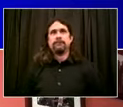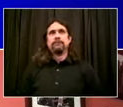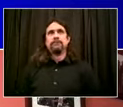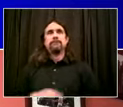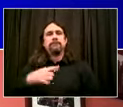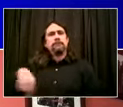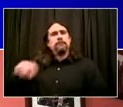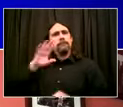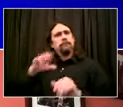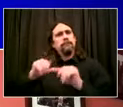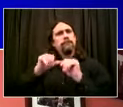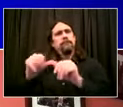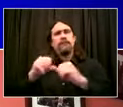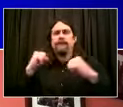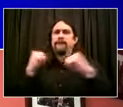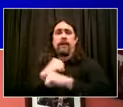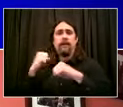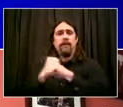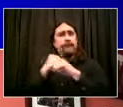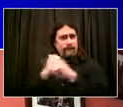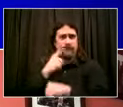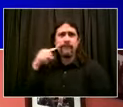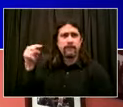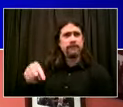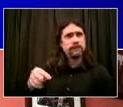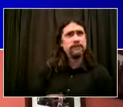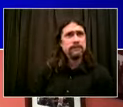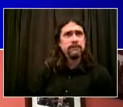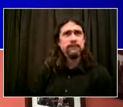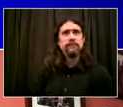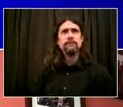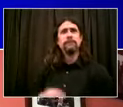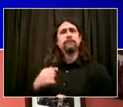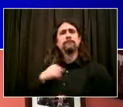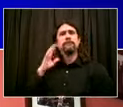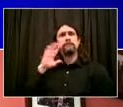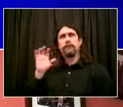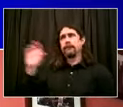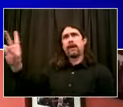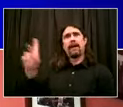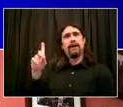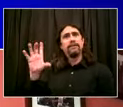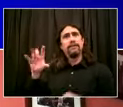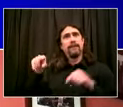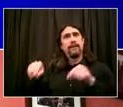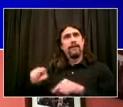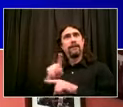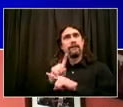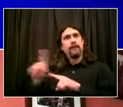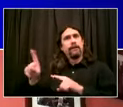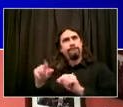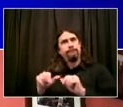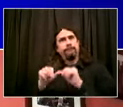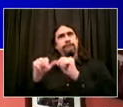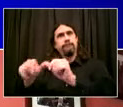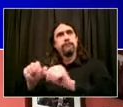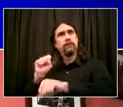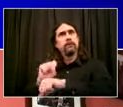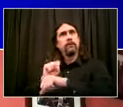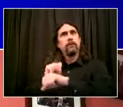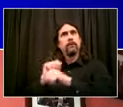now this week. So I will keep fighting and working with the majority leader, Chuck Schumer, and the entire New York congressional delegation. We're pushing our colleagues from